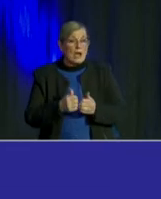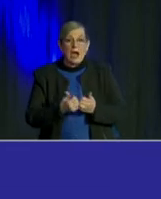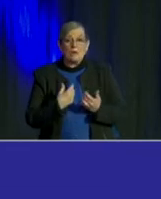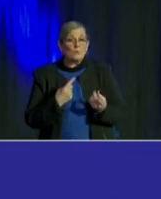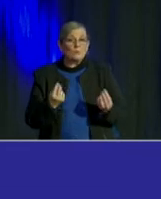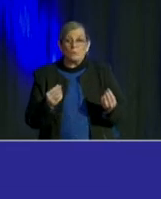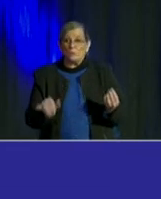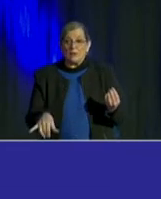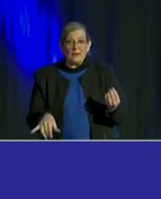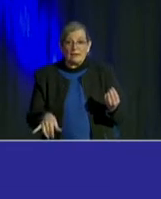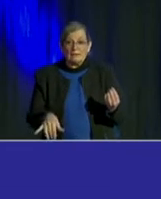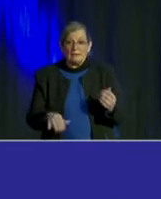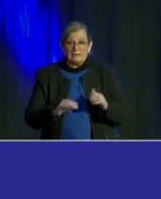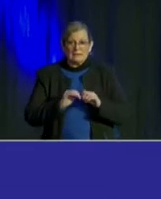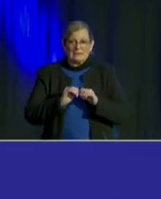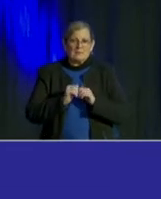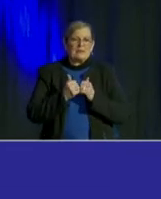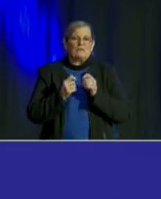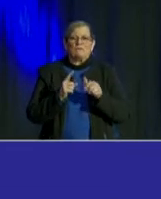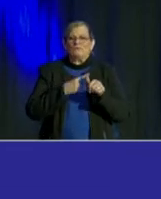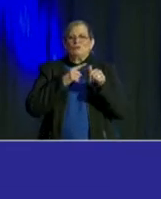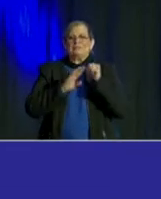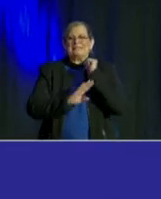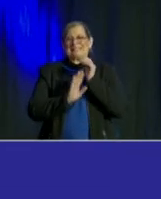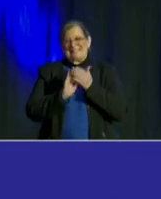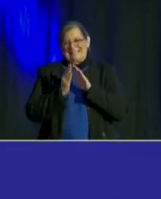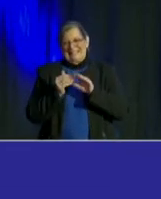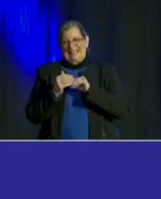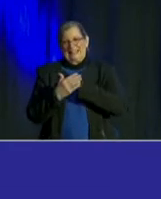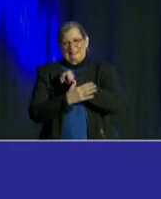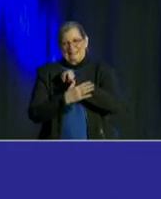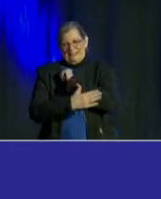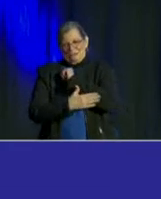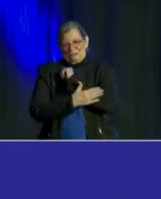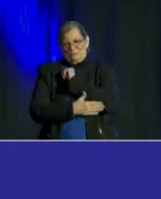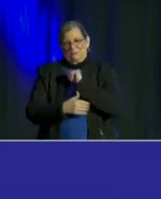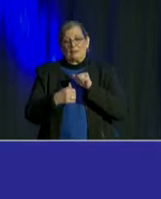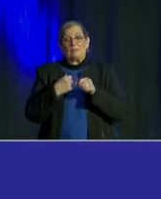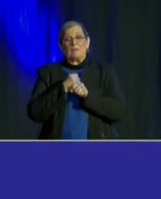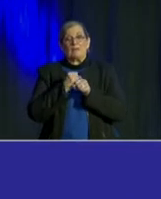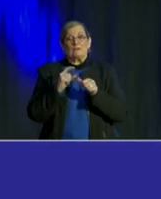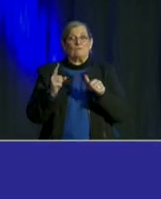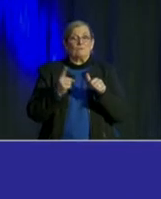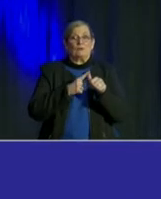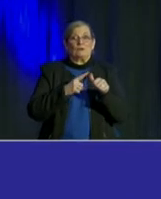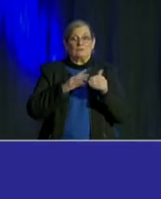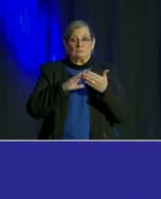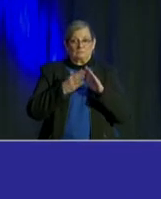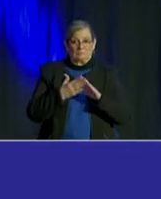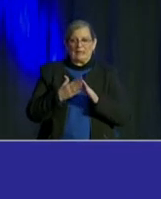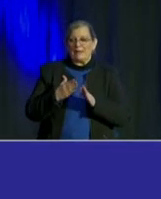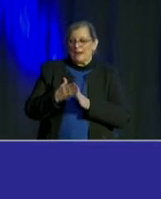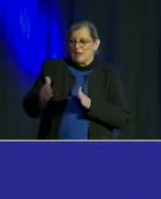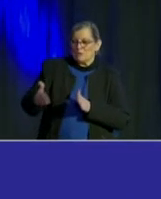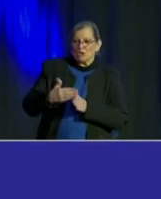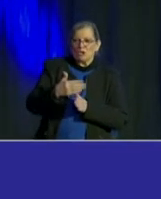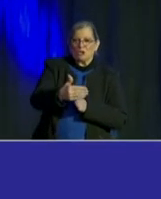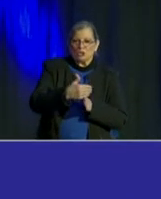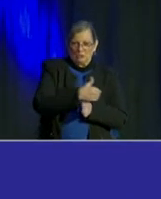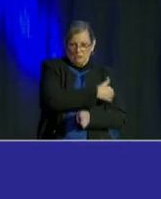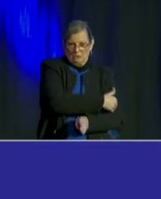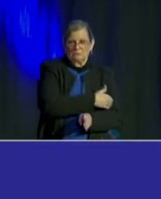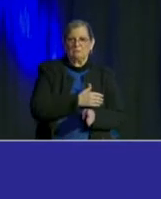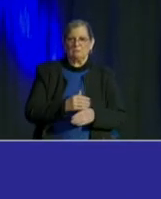us the first city in the country to have goals for affordable housing by neighborhood. And so when we do that, and